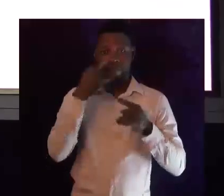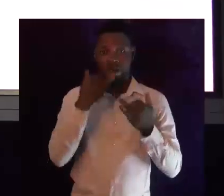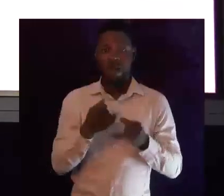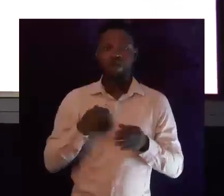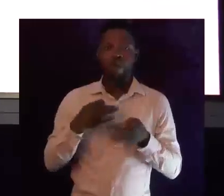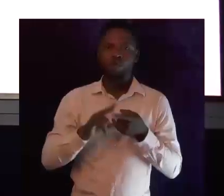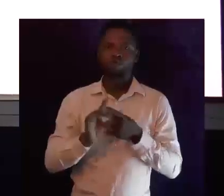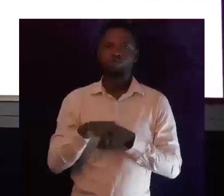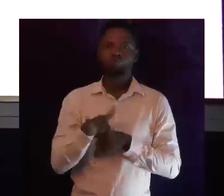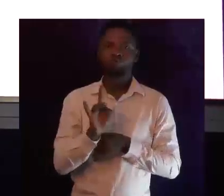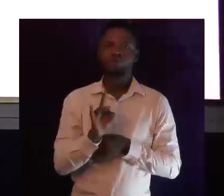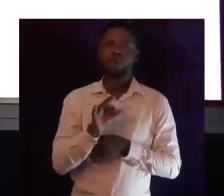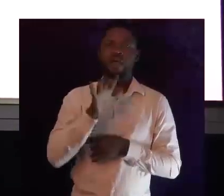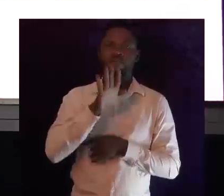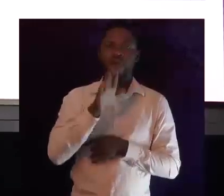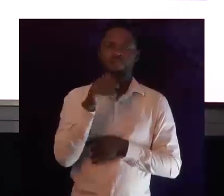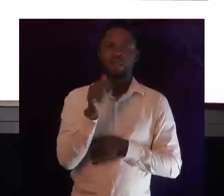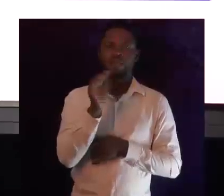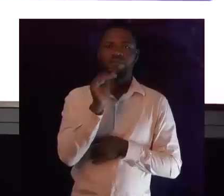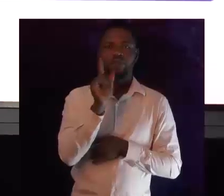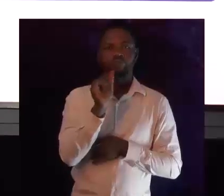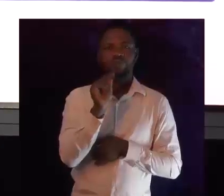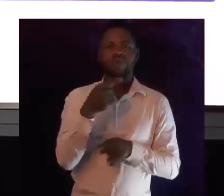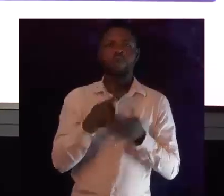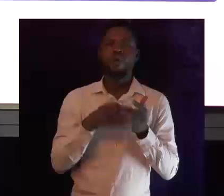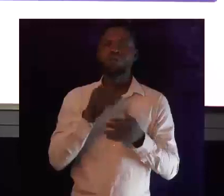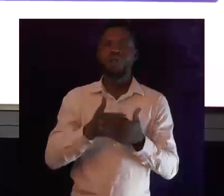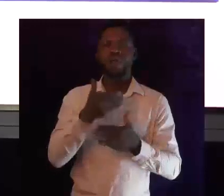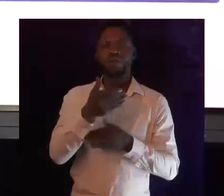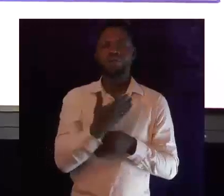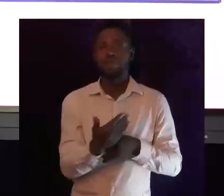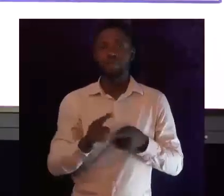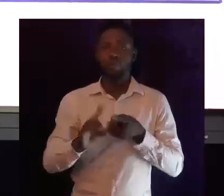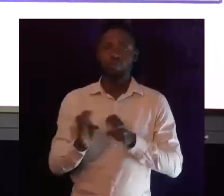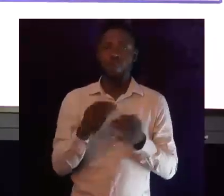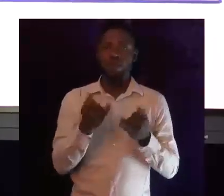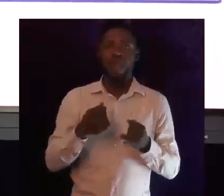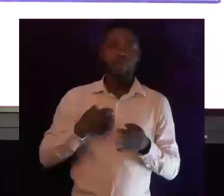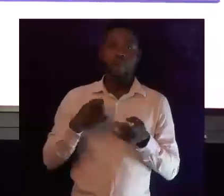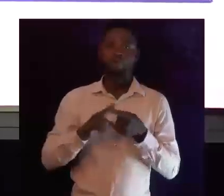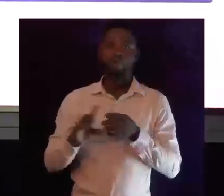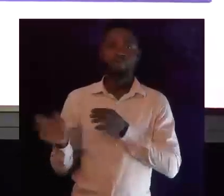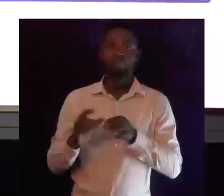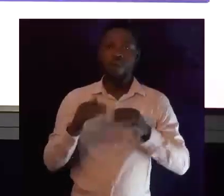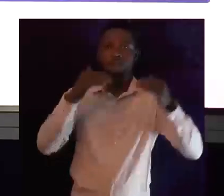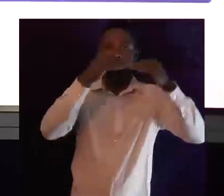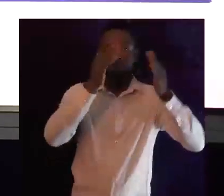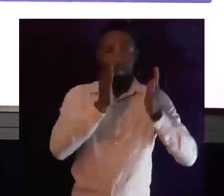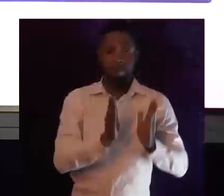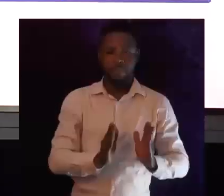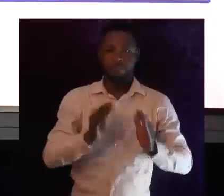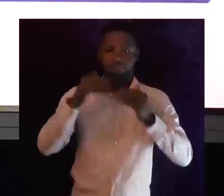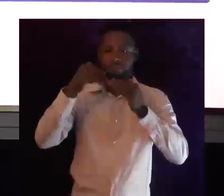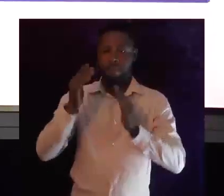we're using 5, 10, 15, 20. What is the next thing that we're going to do? Now we're going to draw